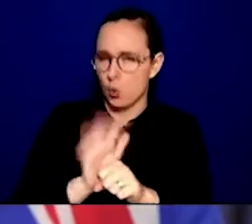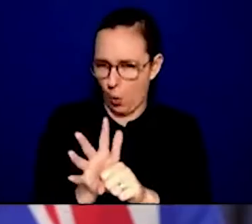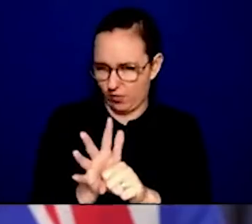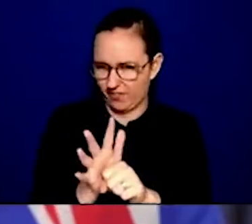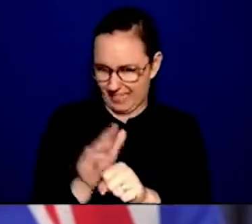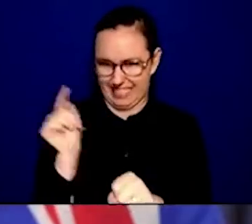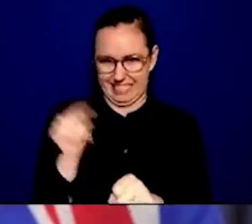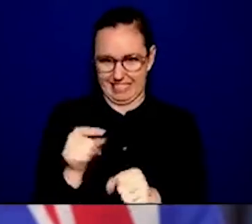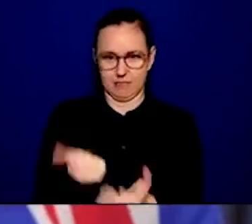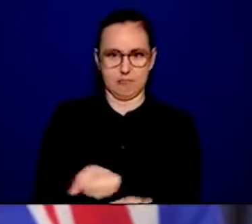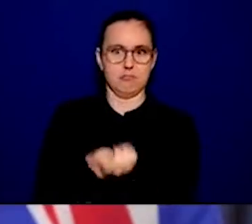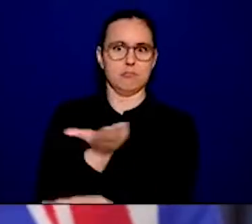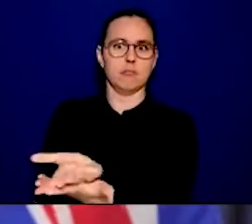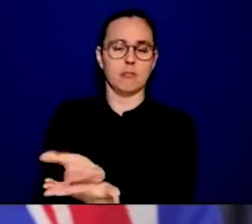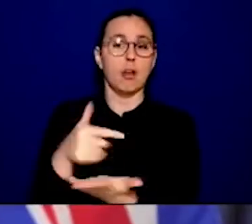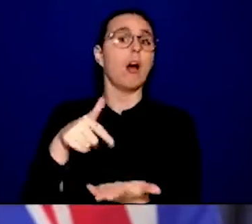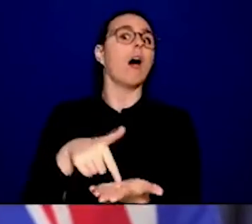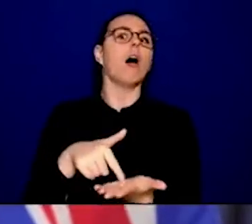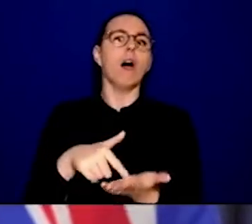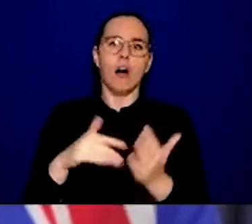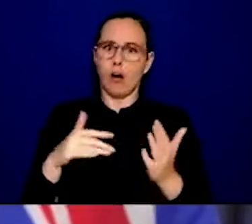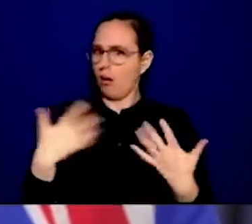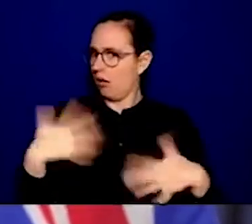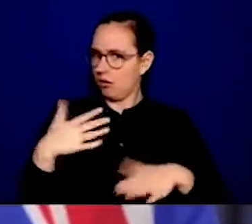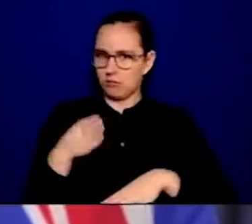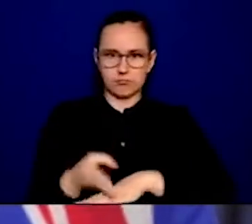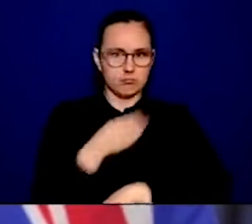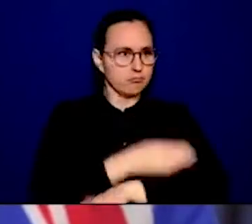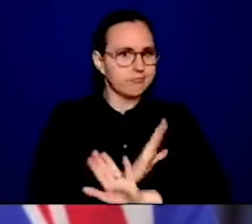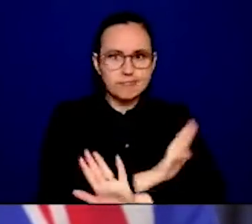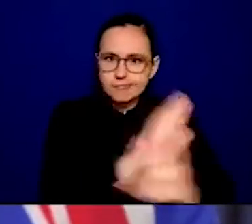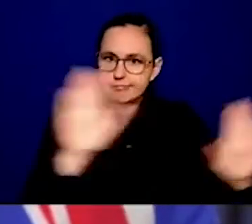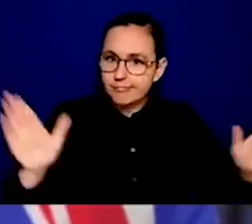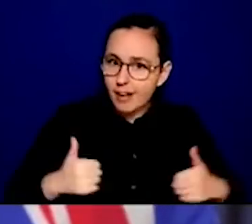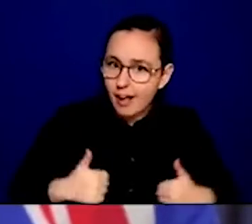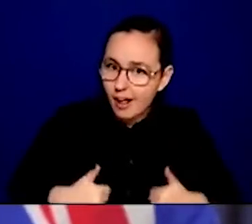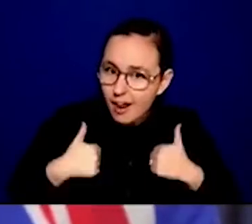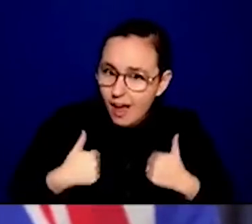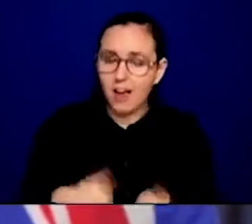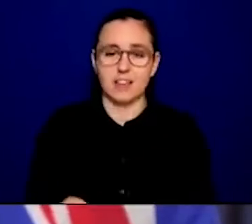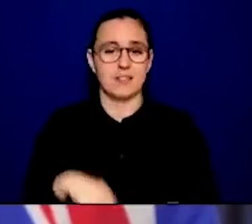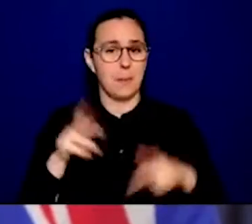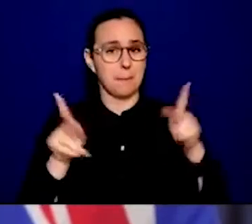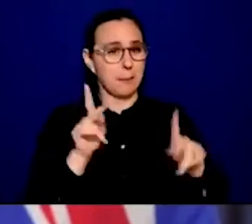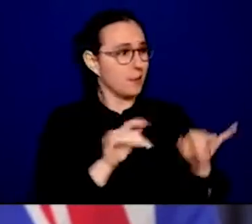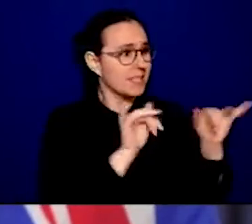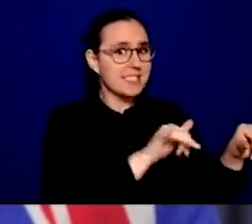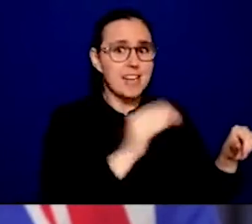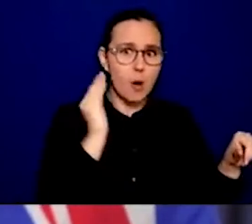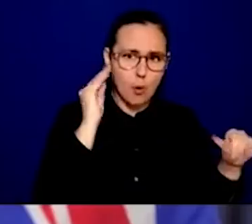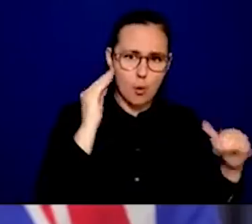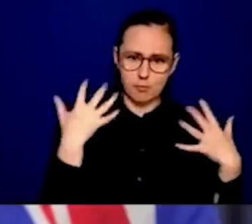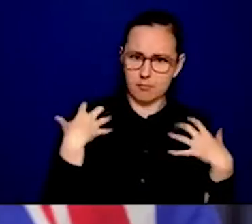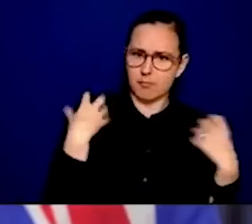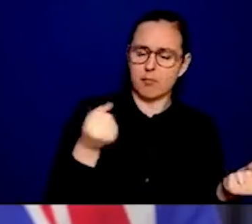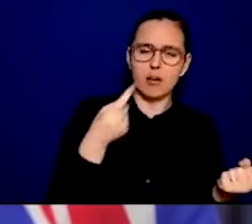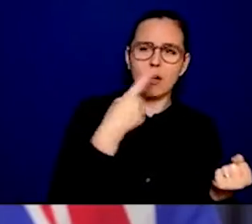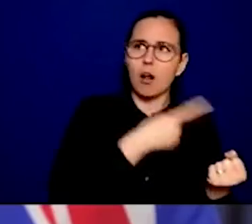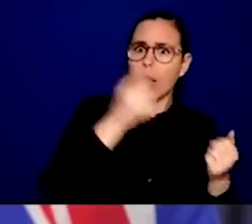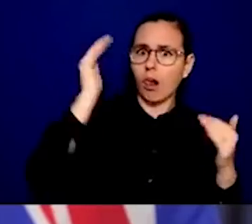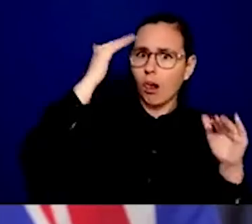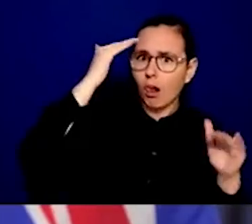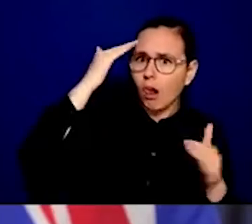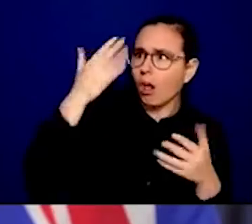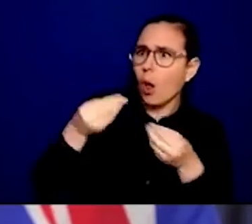a big difference to workers who can stay home and get healthy with peace of mind, to employers who are ensuring that